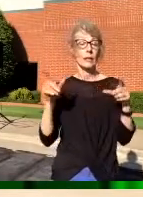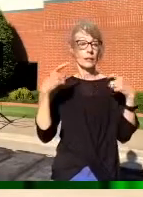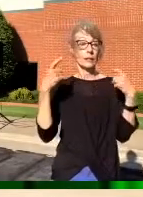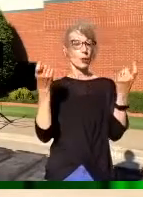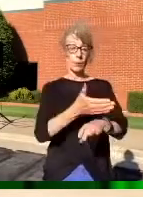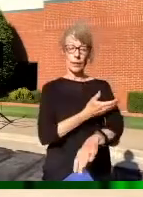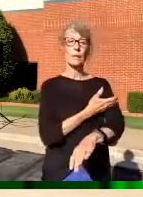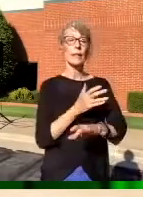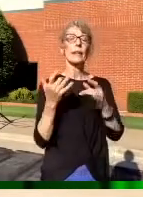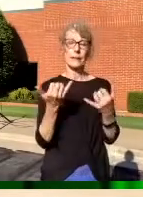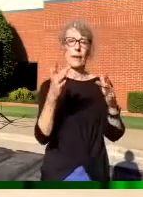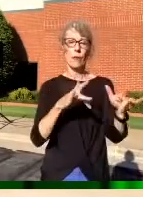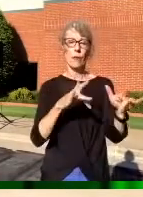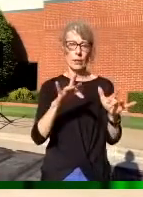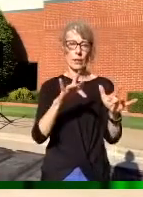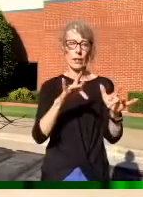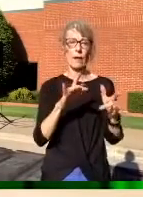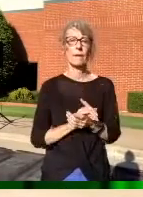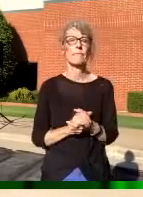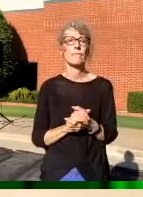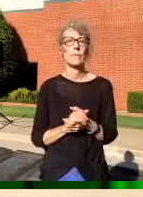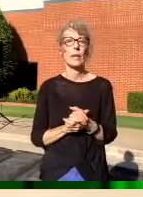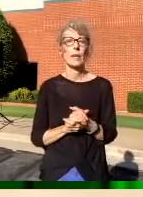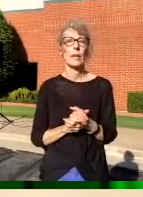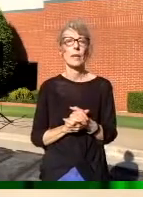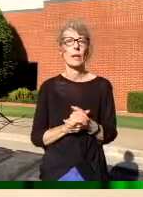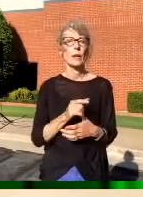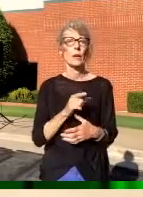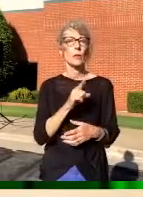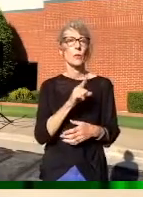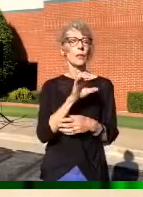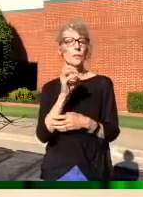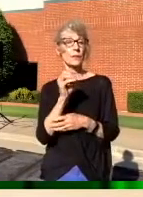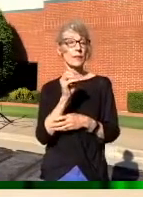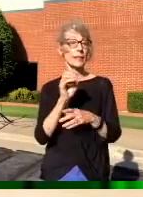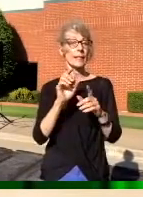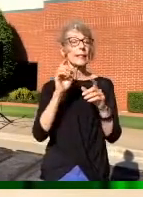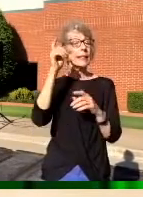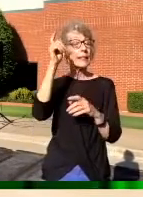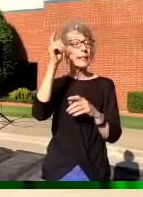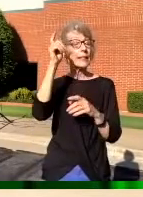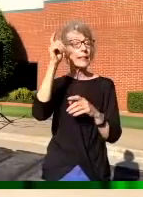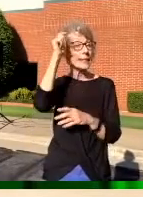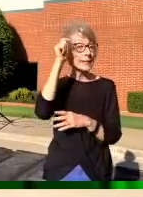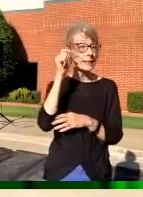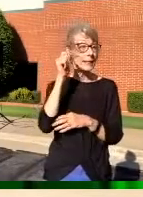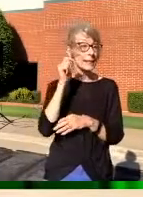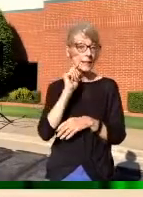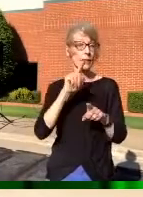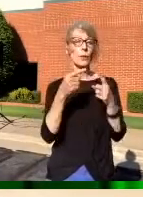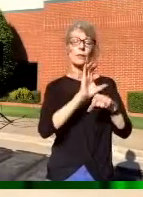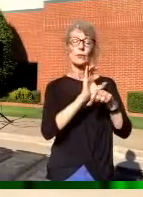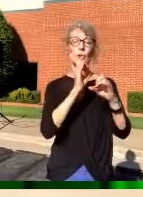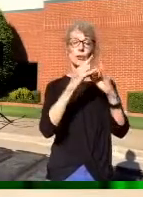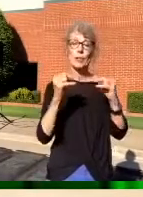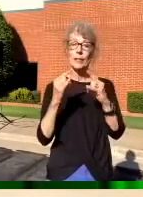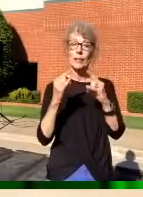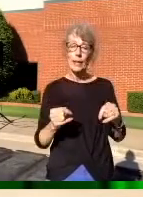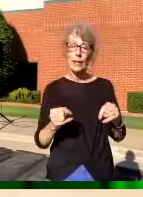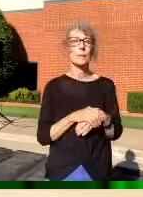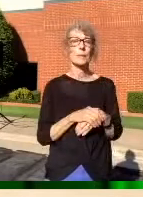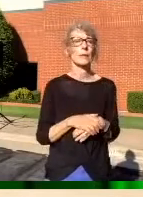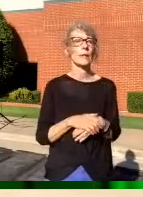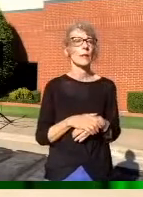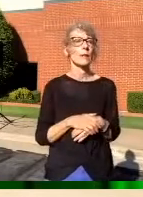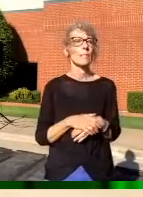150 teens went to socially distanced church camp over the summer. Over 150 of our members traveled to Colorado last week